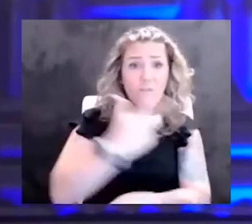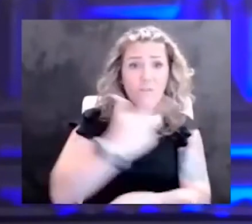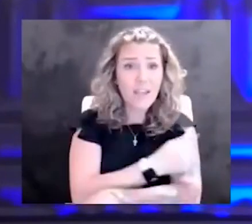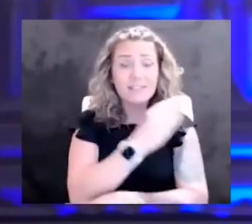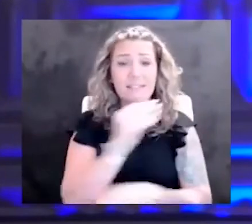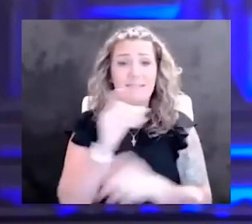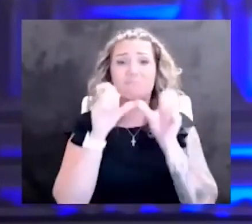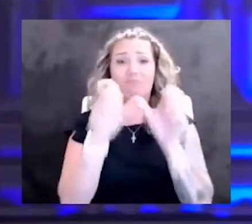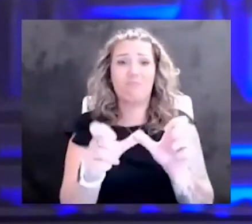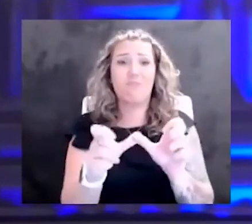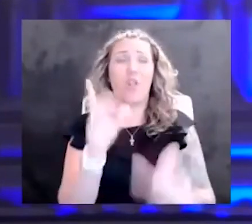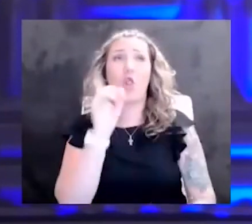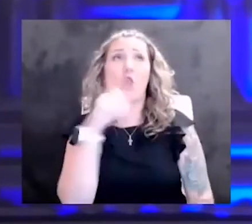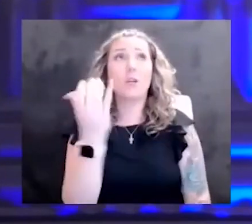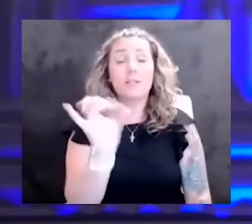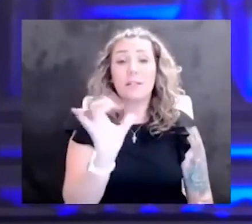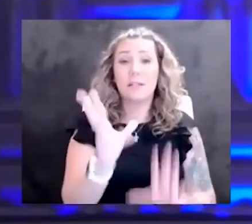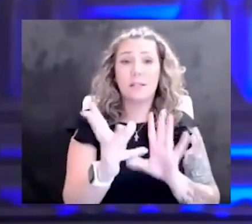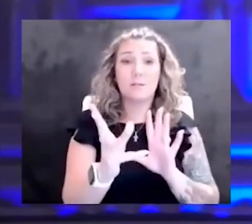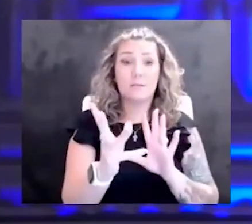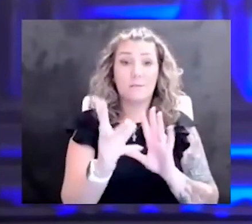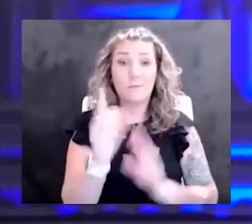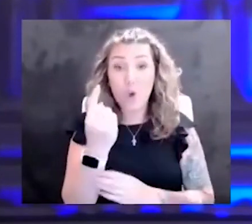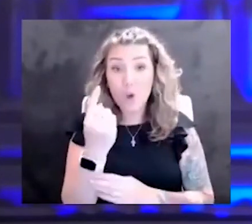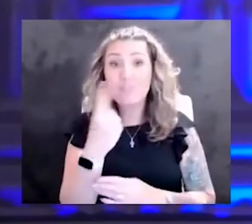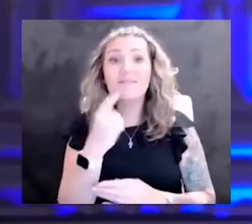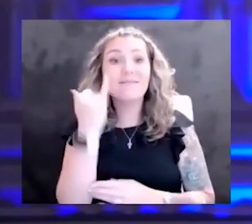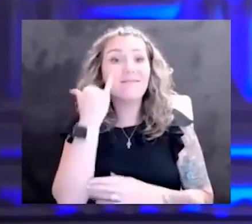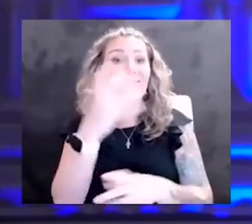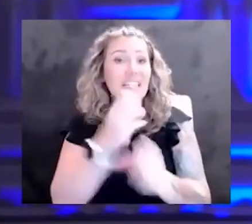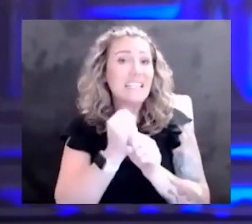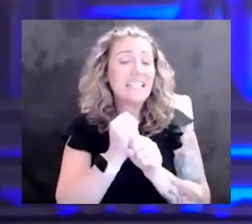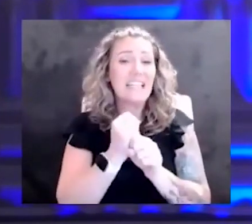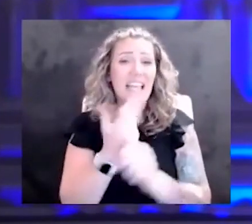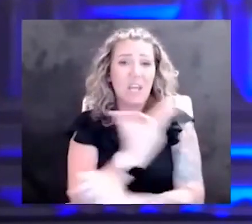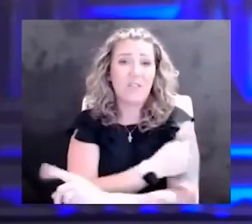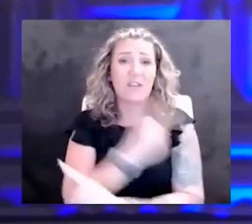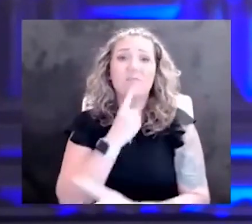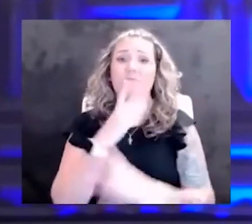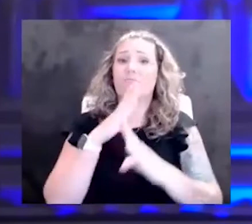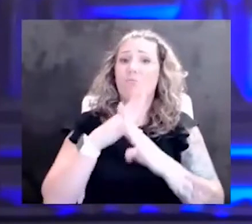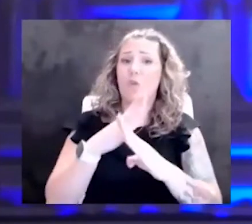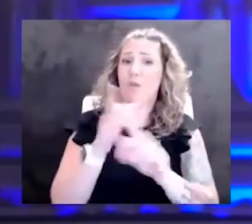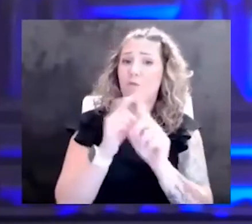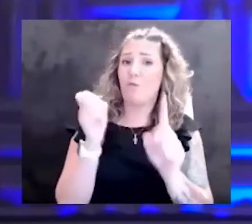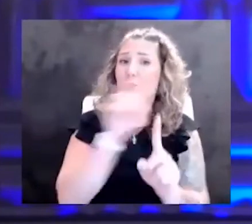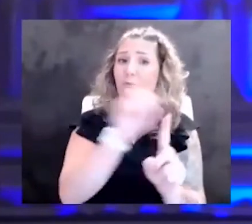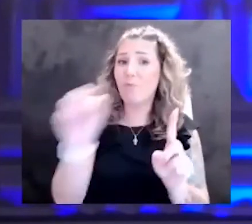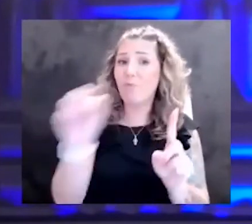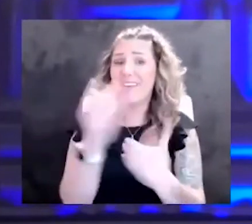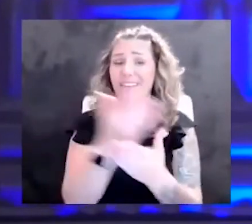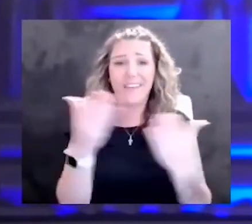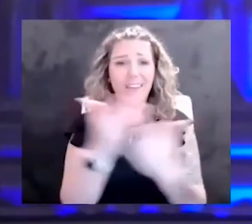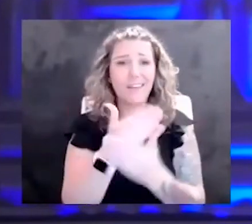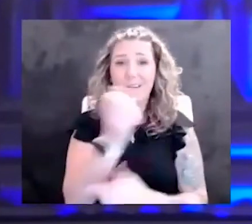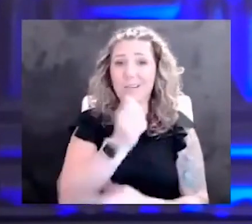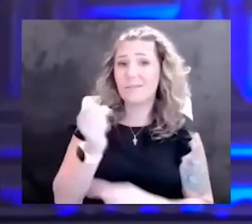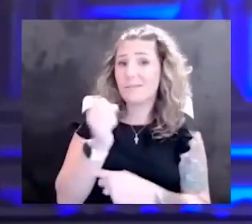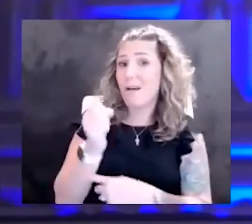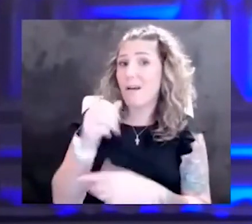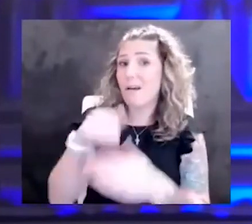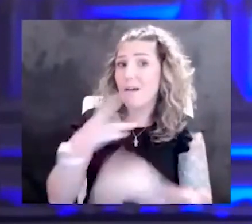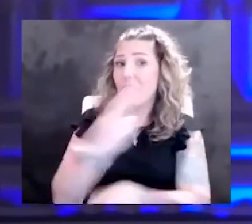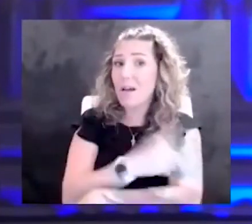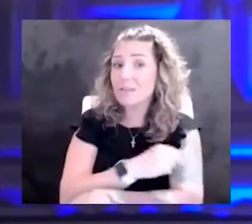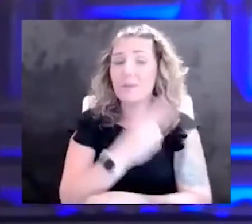to look like, number one, if you get vaccination, you're going to be protected from those things that we want you to be protected from, hospitalization, severe disease, and death. But you are